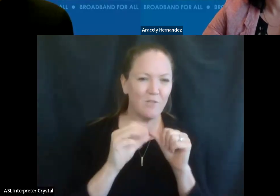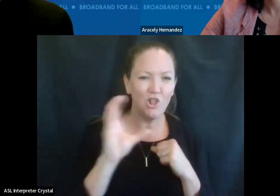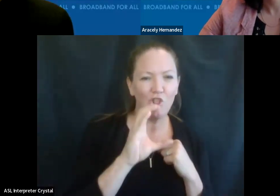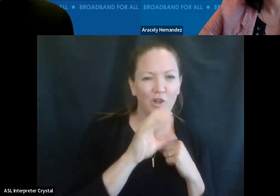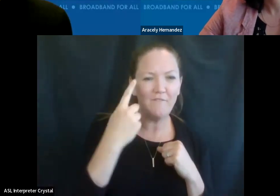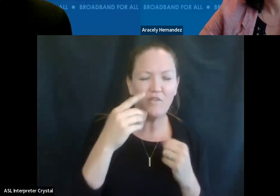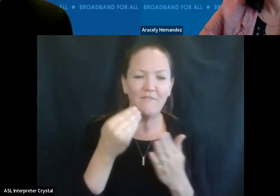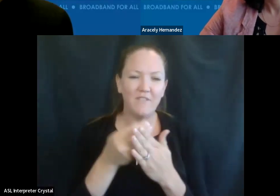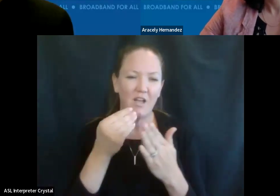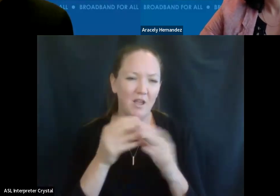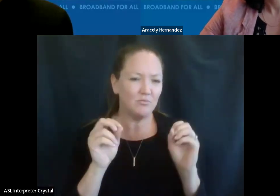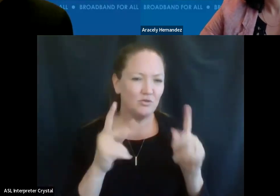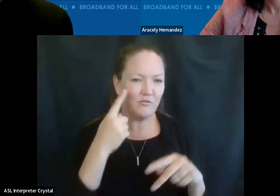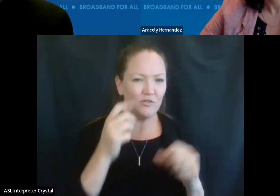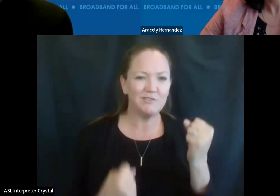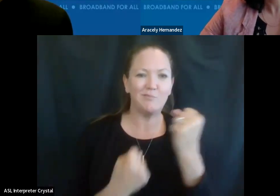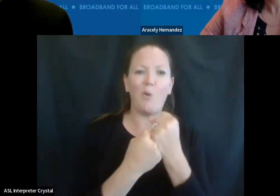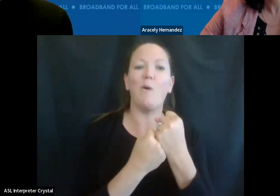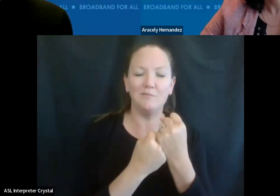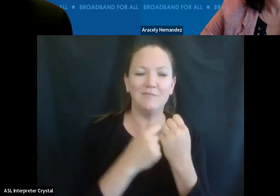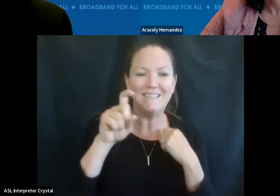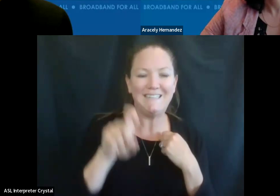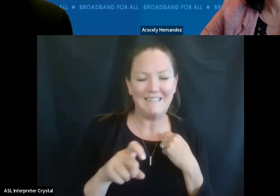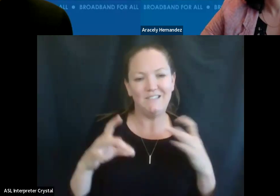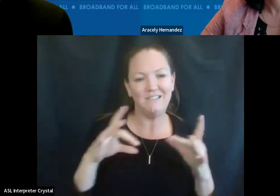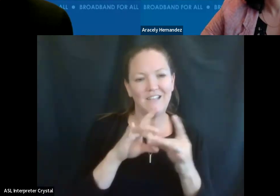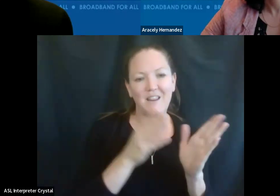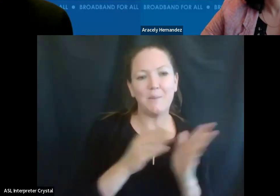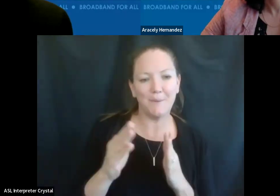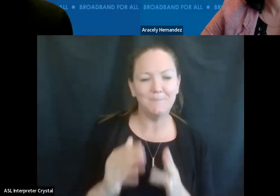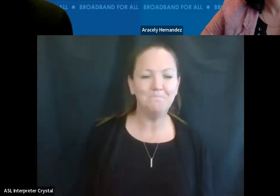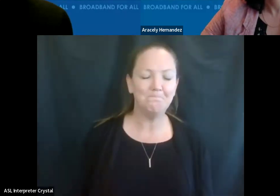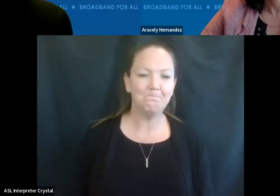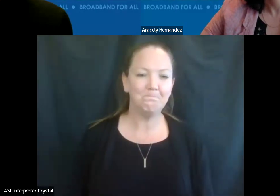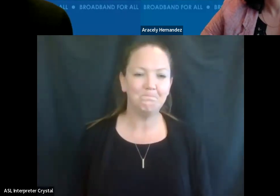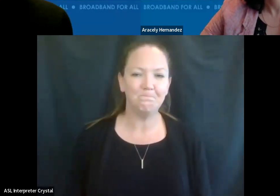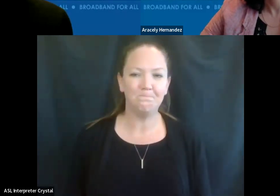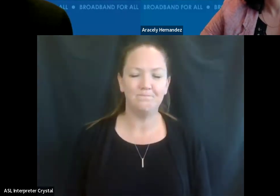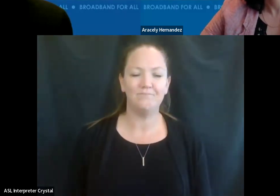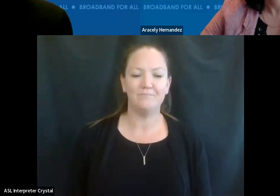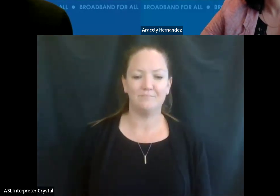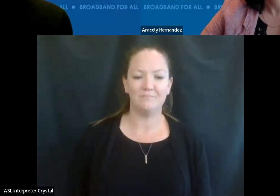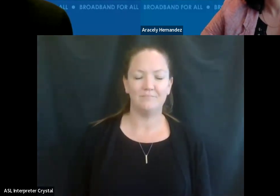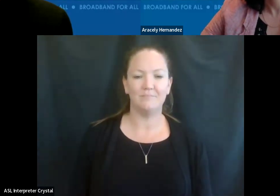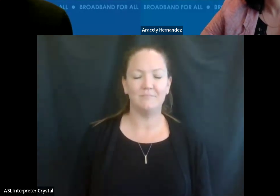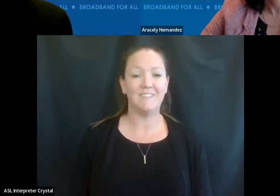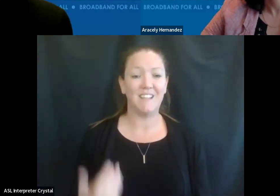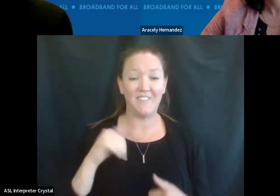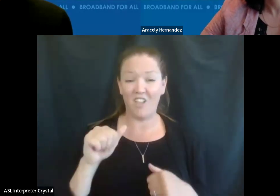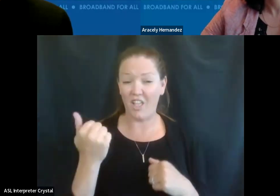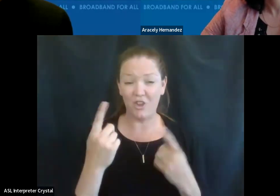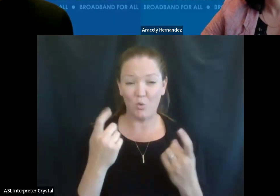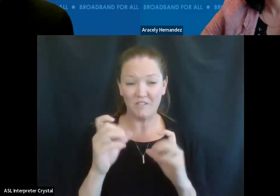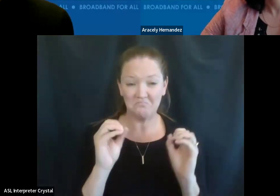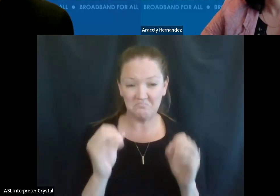support the capacity needs outlined in the digital equity plan. And Araceli and others, if there are no other questions, I think